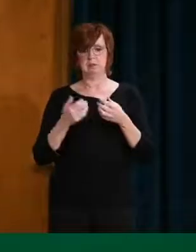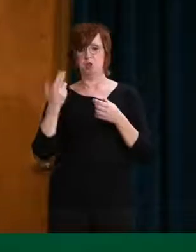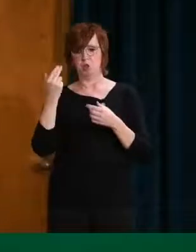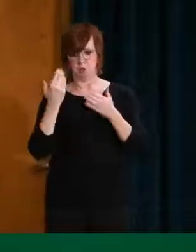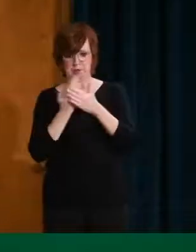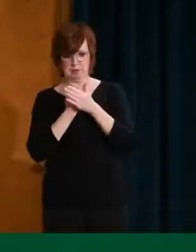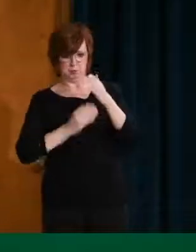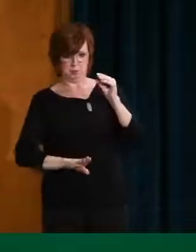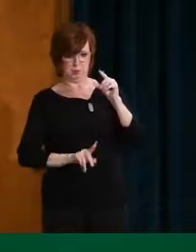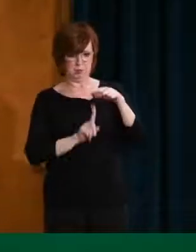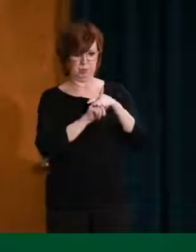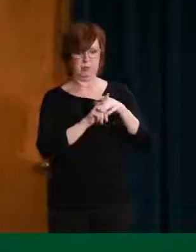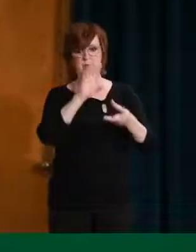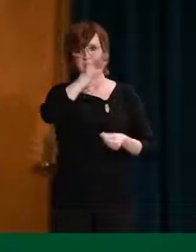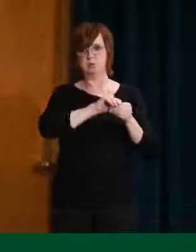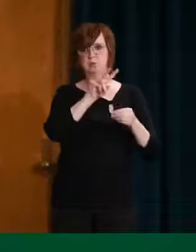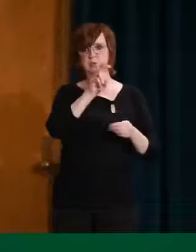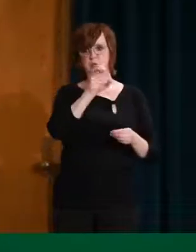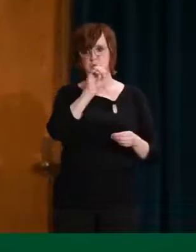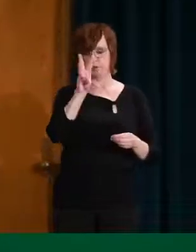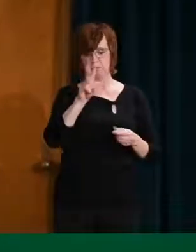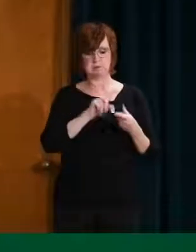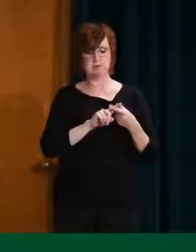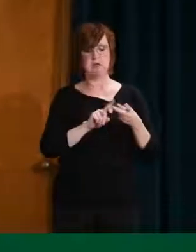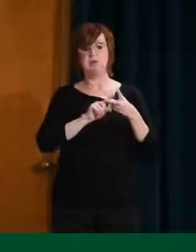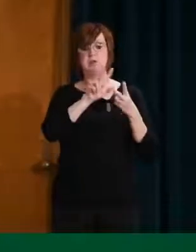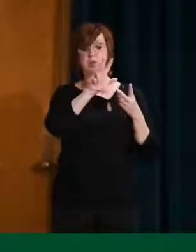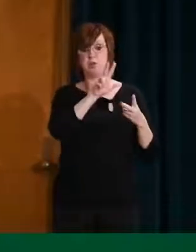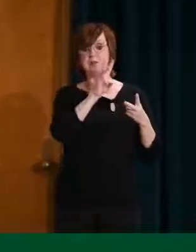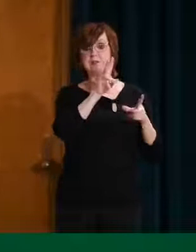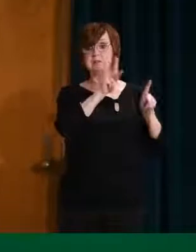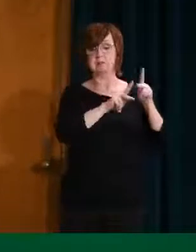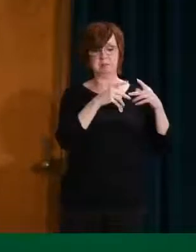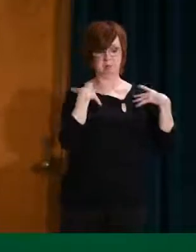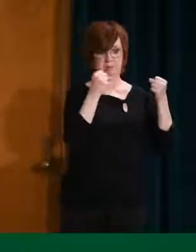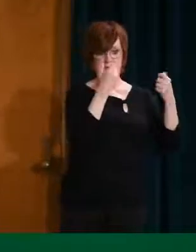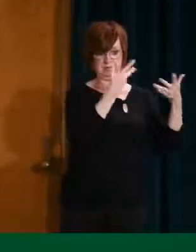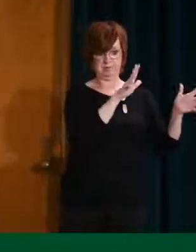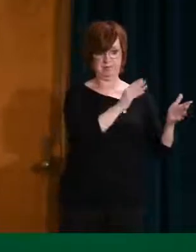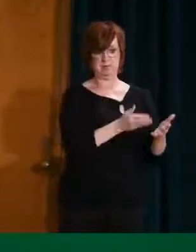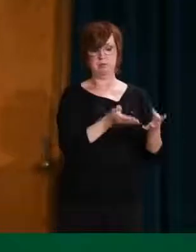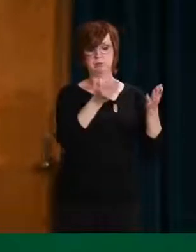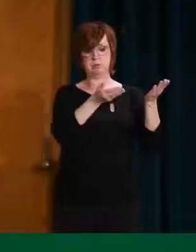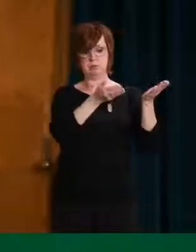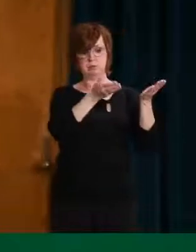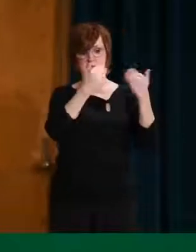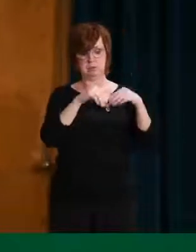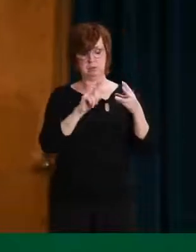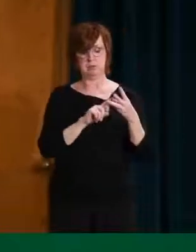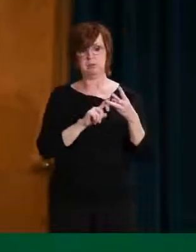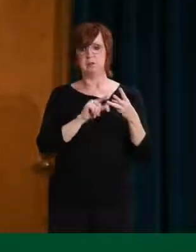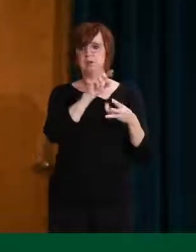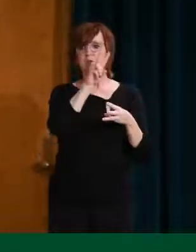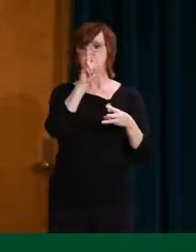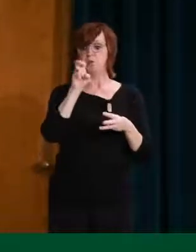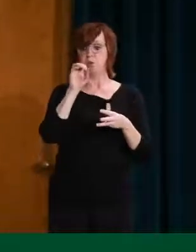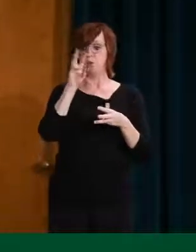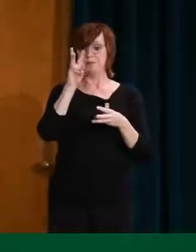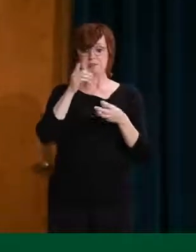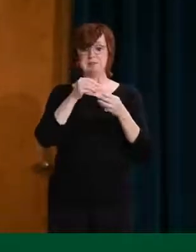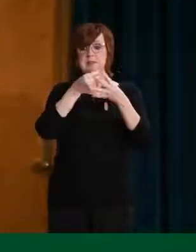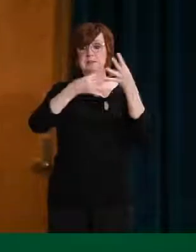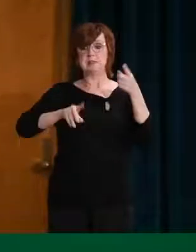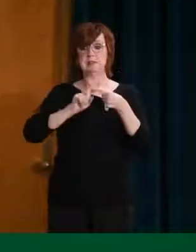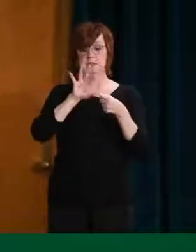bringing our total to 206. 36 individuals have recovered. Among the 206 cases, we know